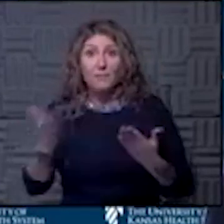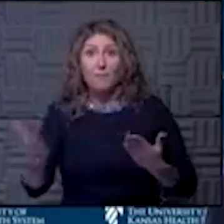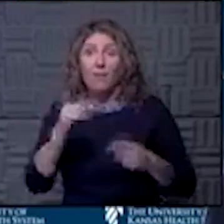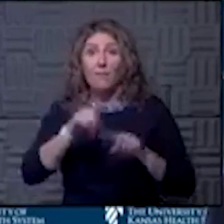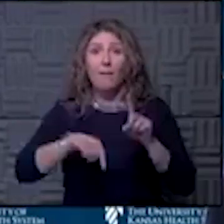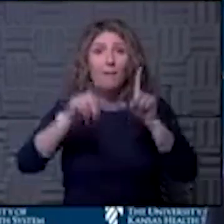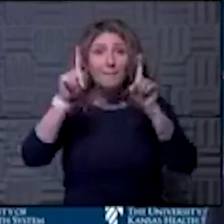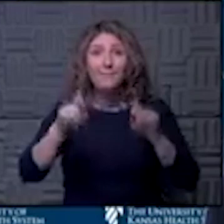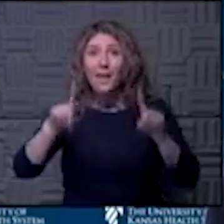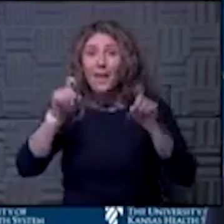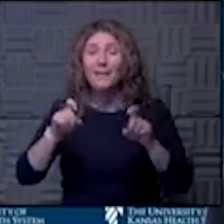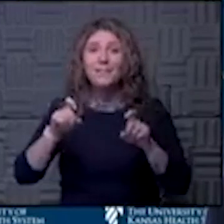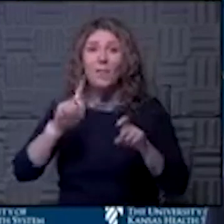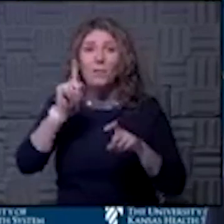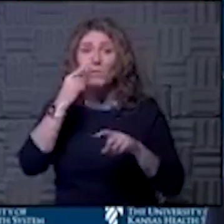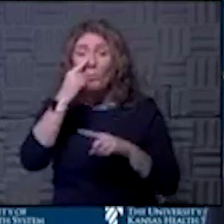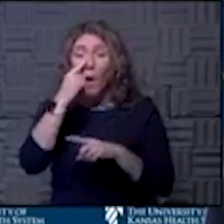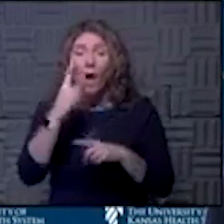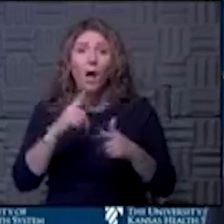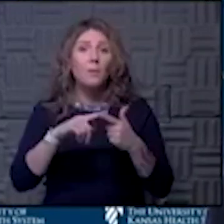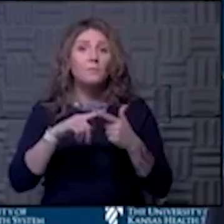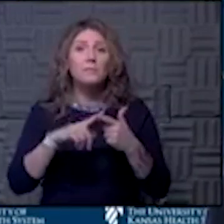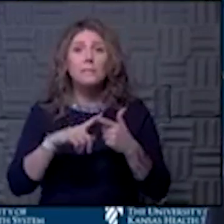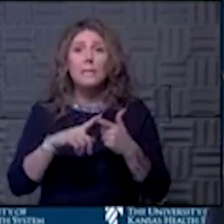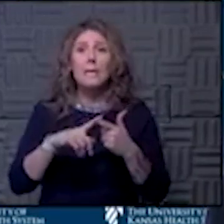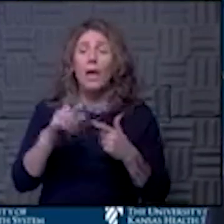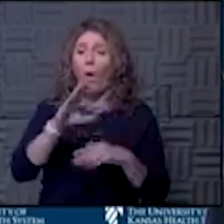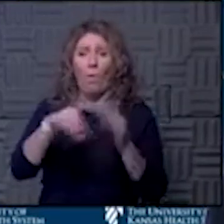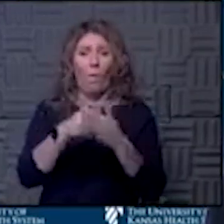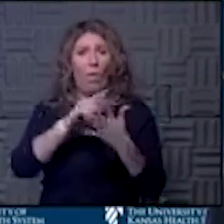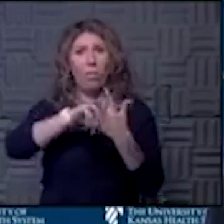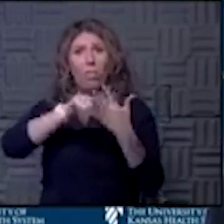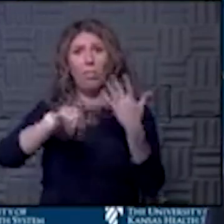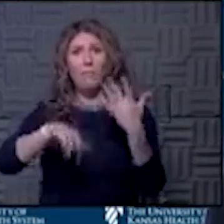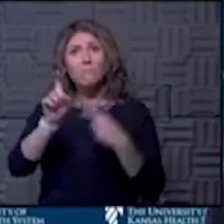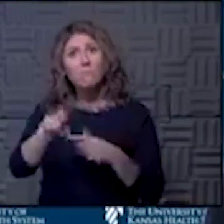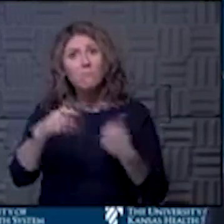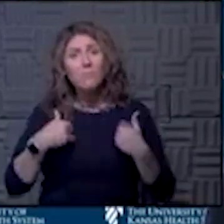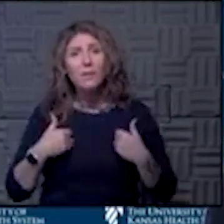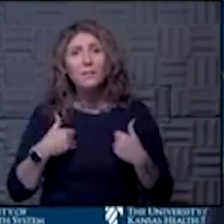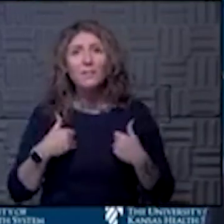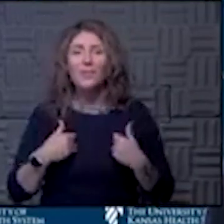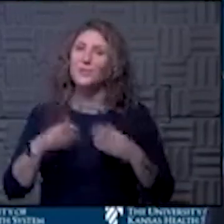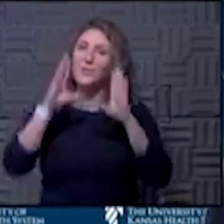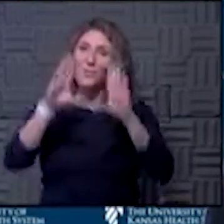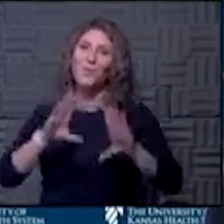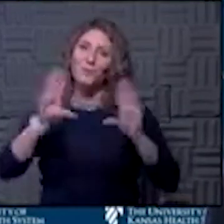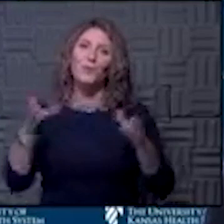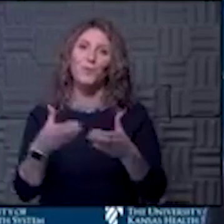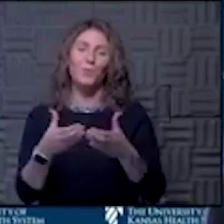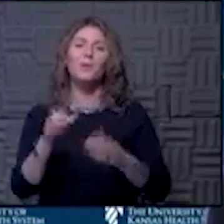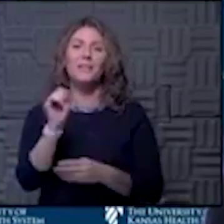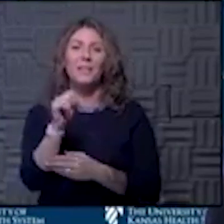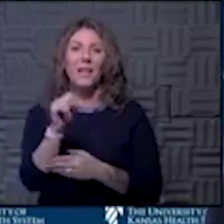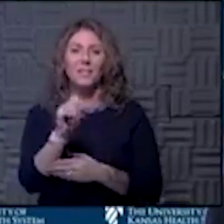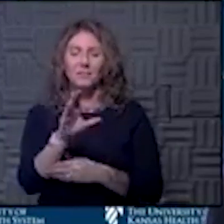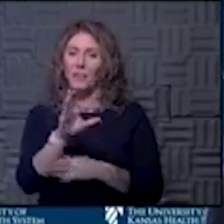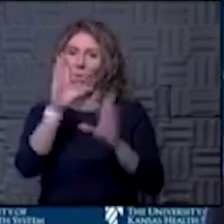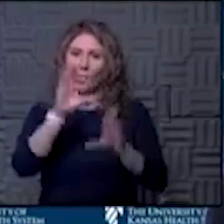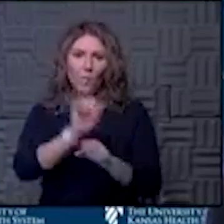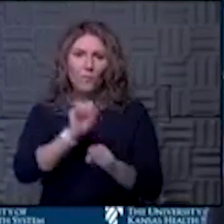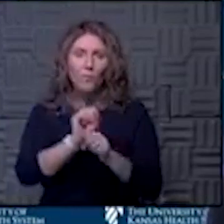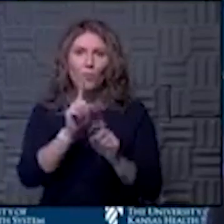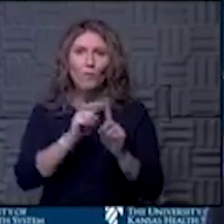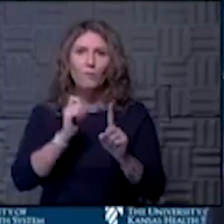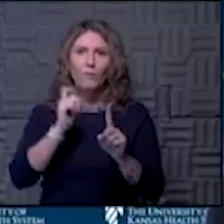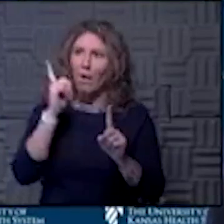Swabs, media, all those kinds of things are things that the team has to track down. But they're a great group. They've done a great job from the beginning, and